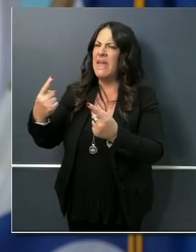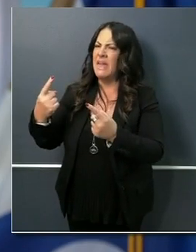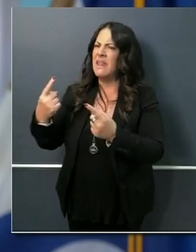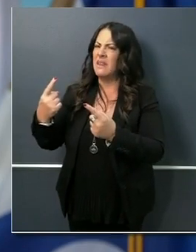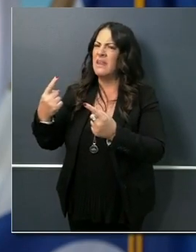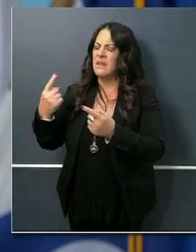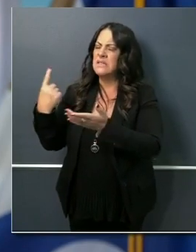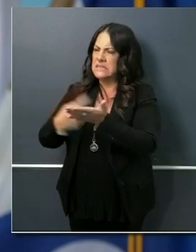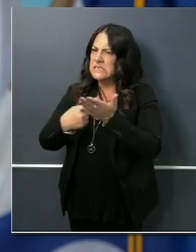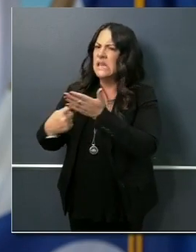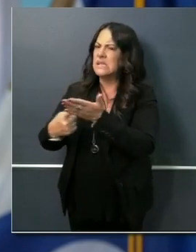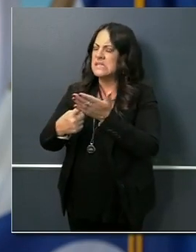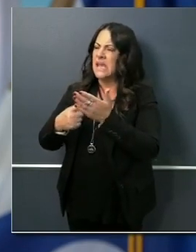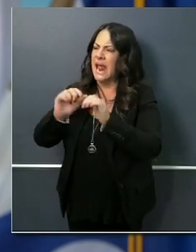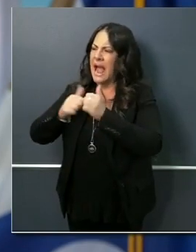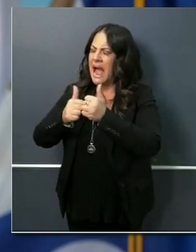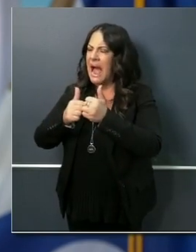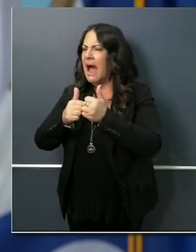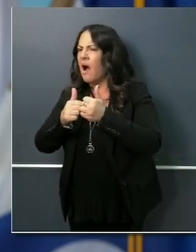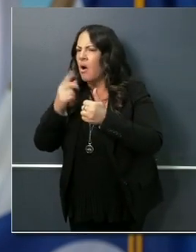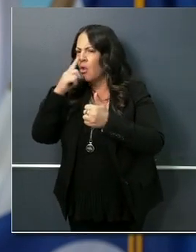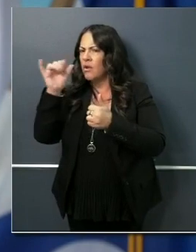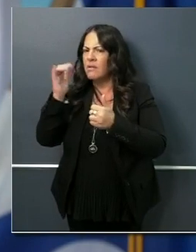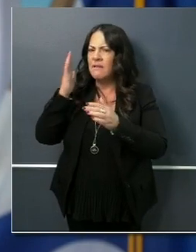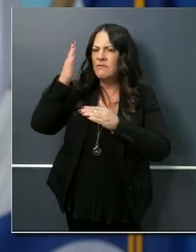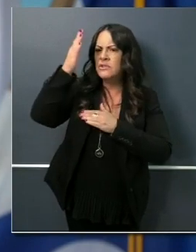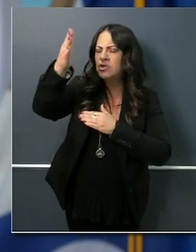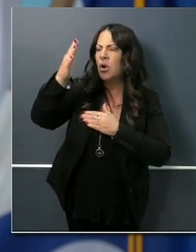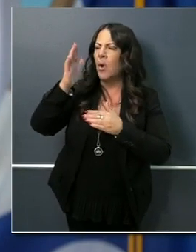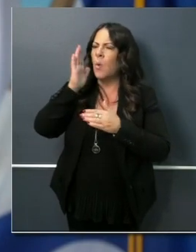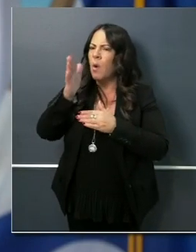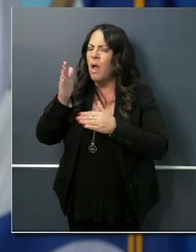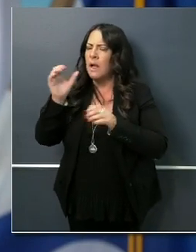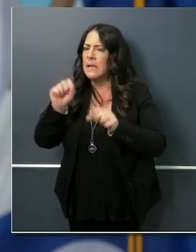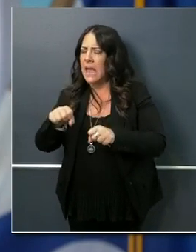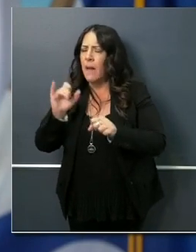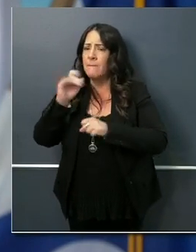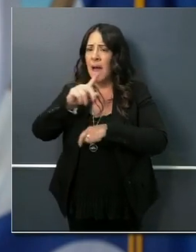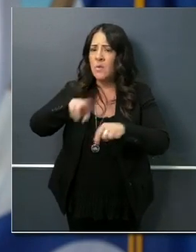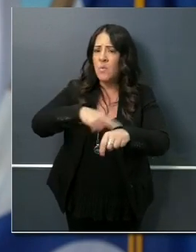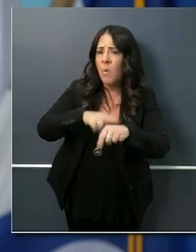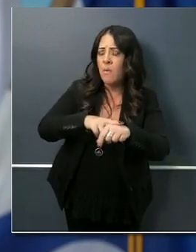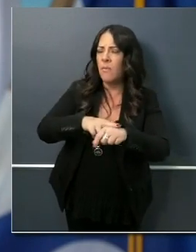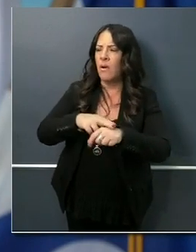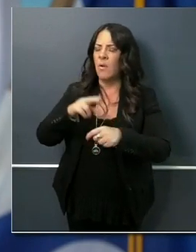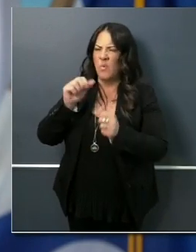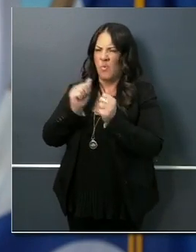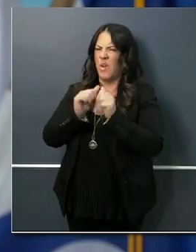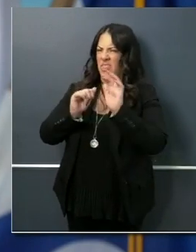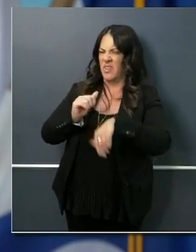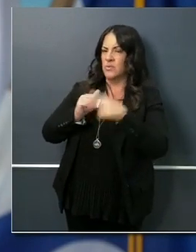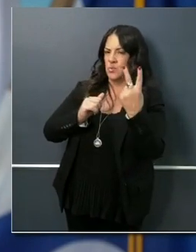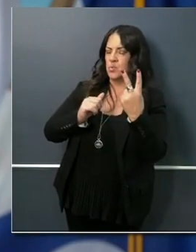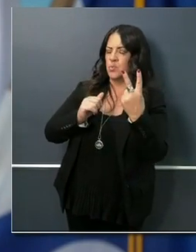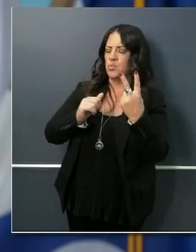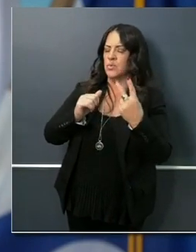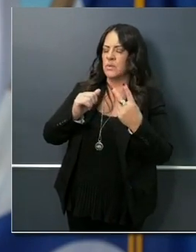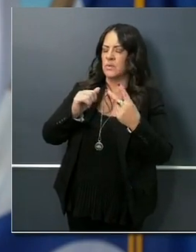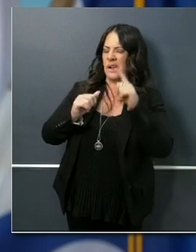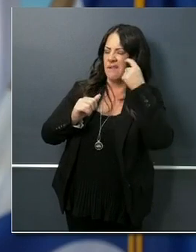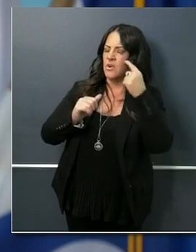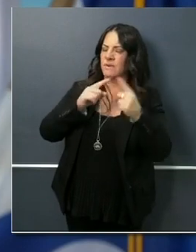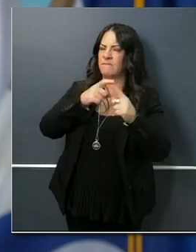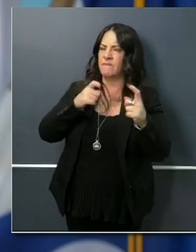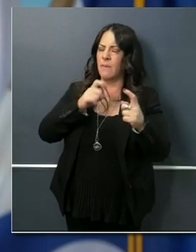week specifically with the governors of those two respective states. And again, back to your first part of the question,